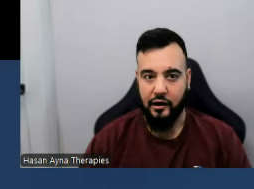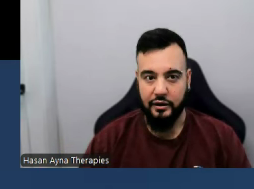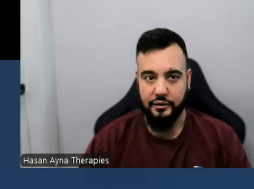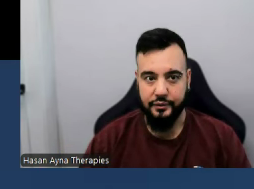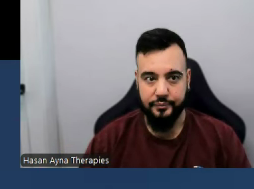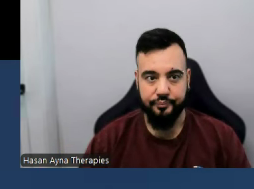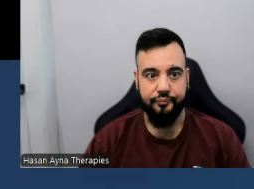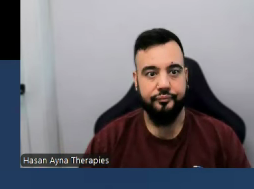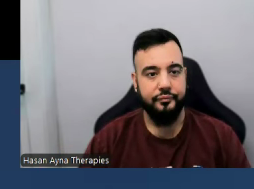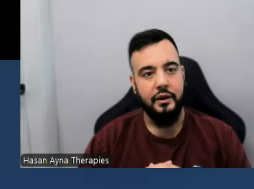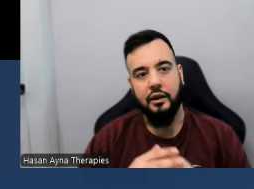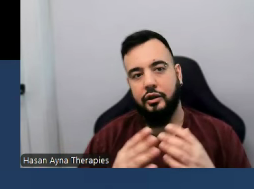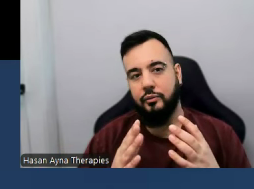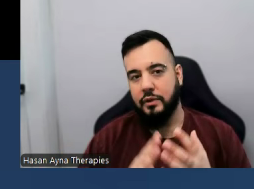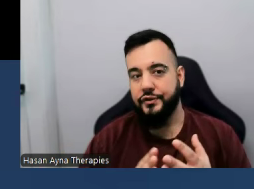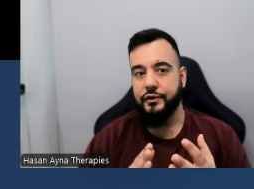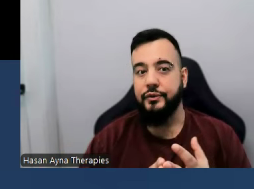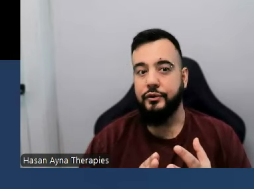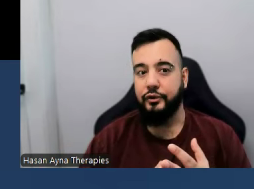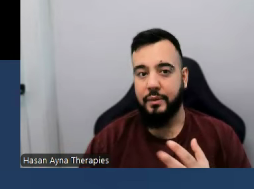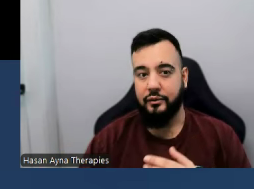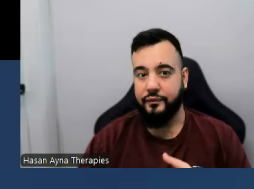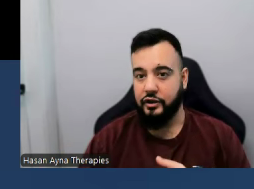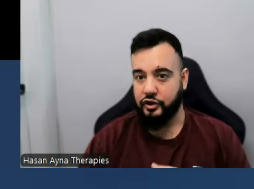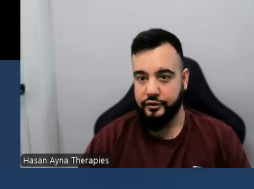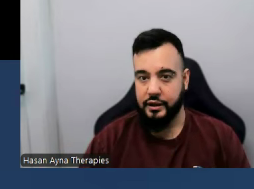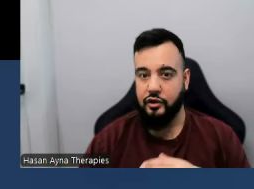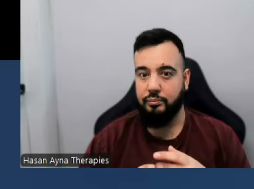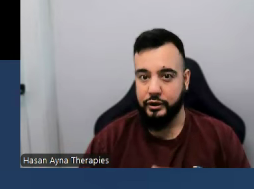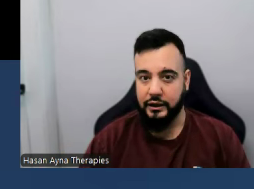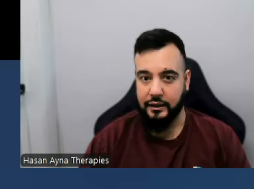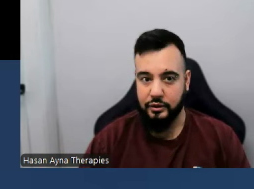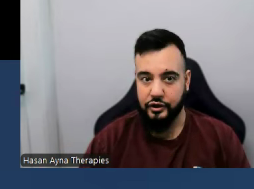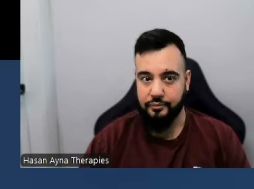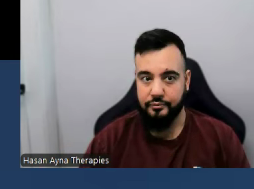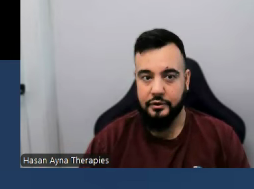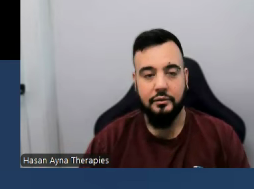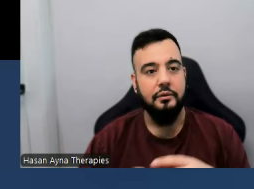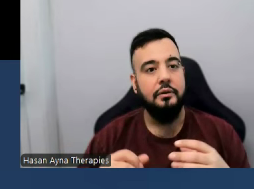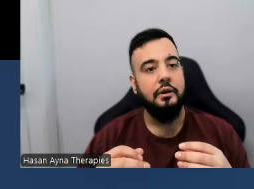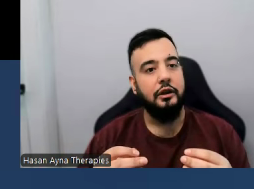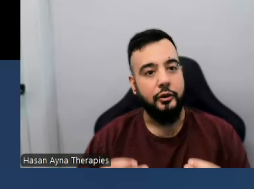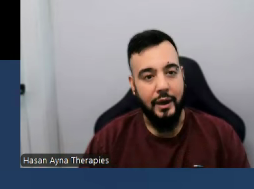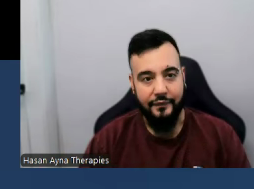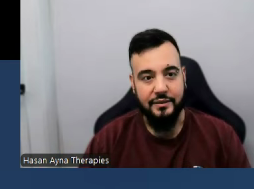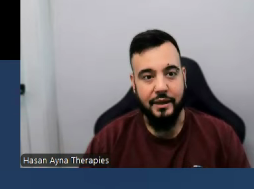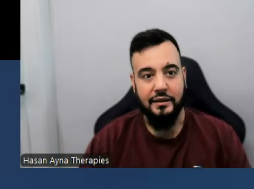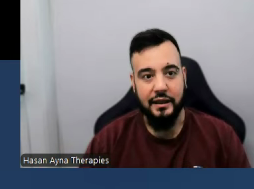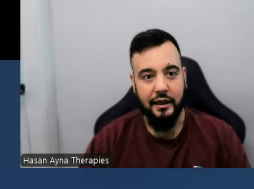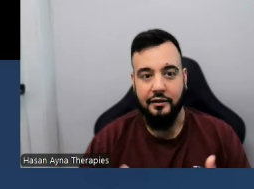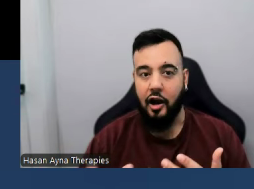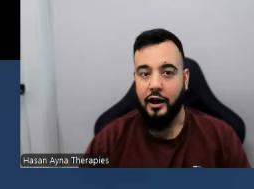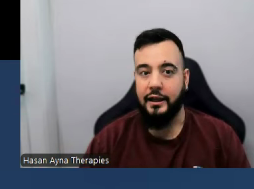of the characters. You must use your non-manual features and your body language. You have